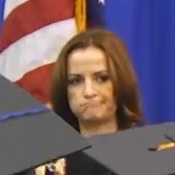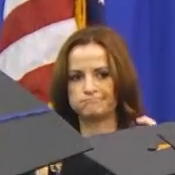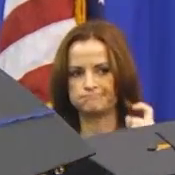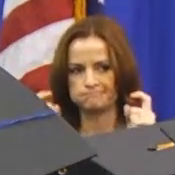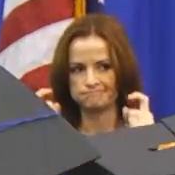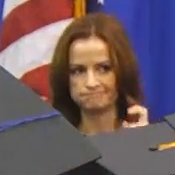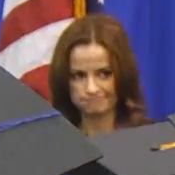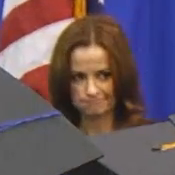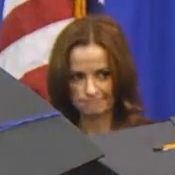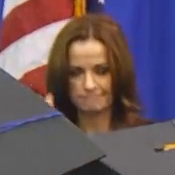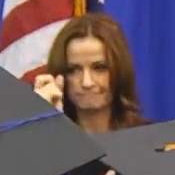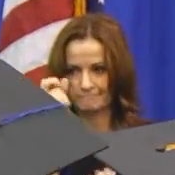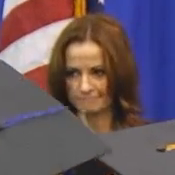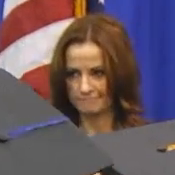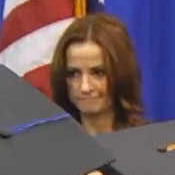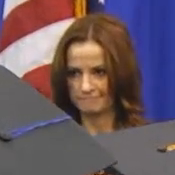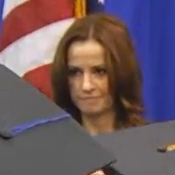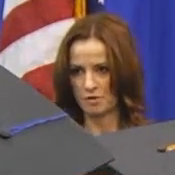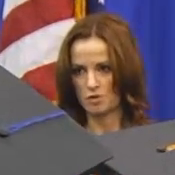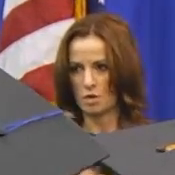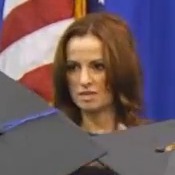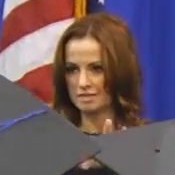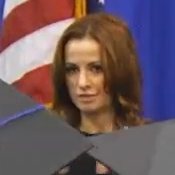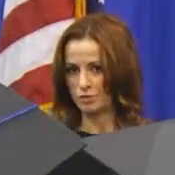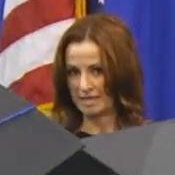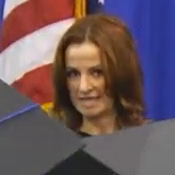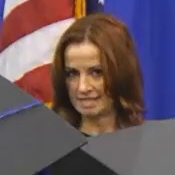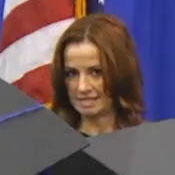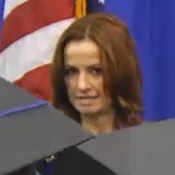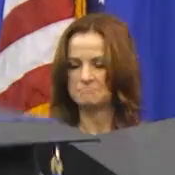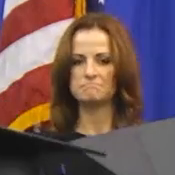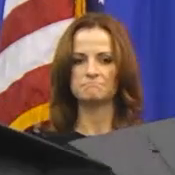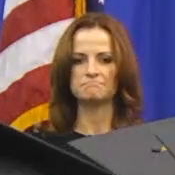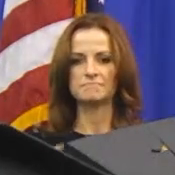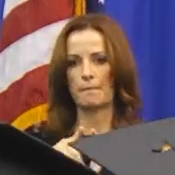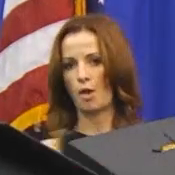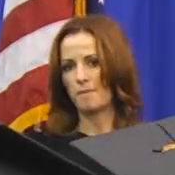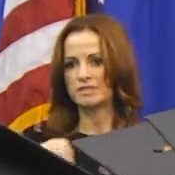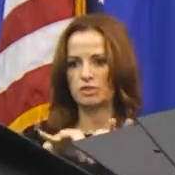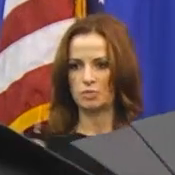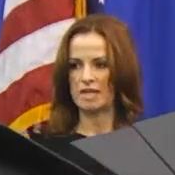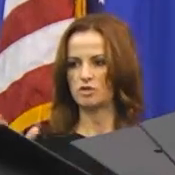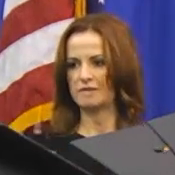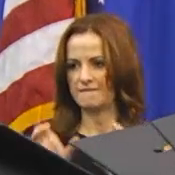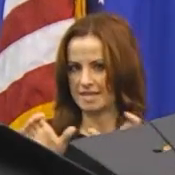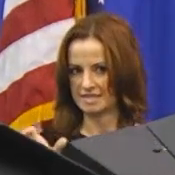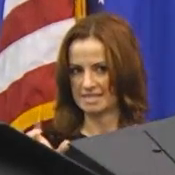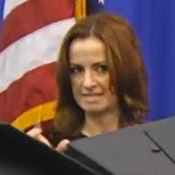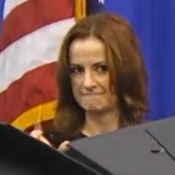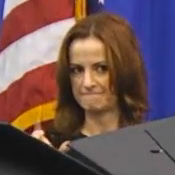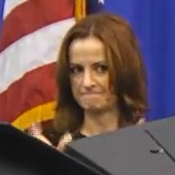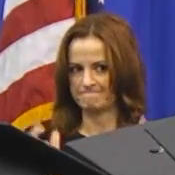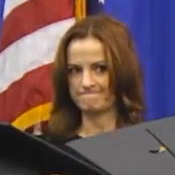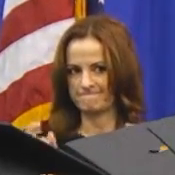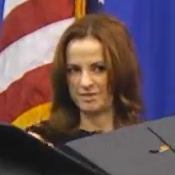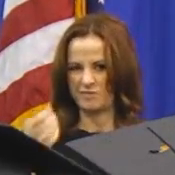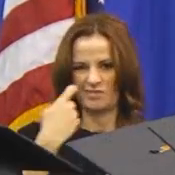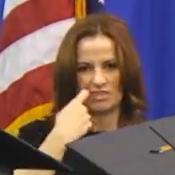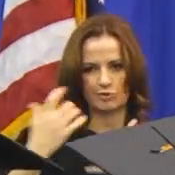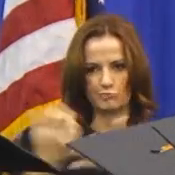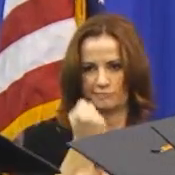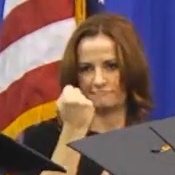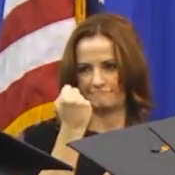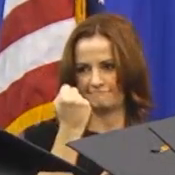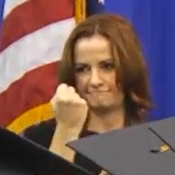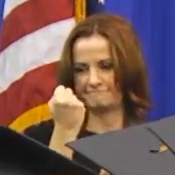on you the degrees, the diplomas, or the certificates which you have